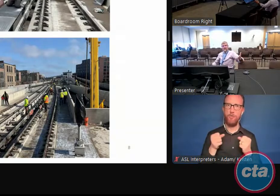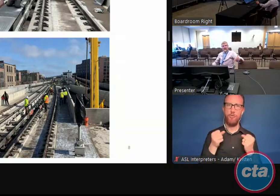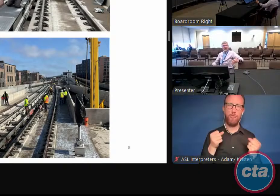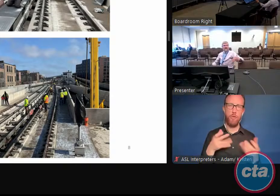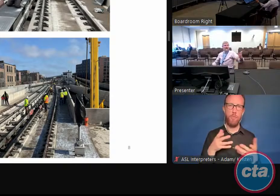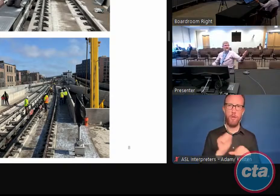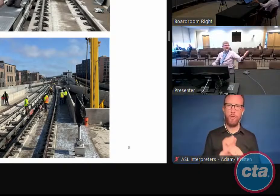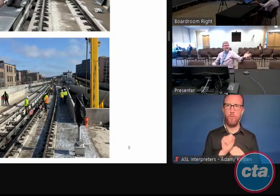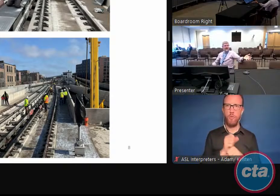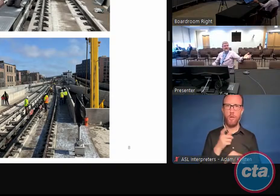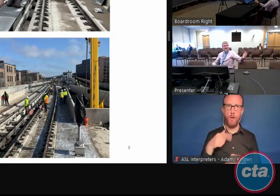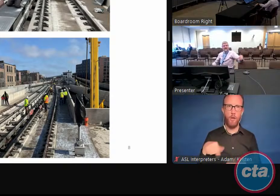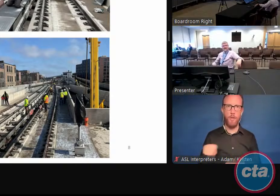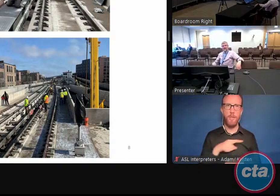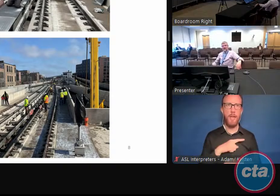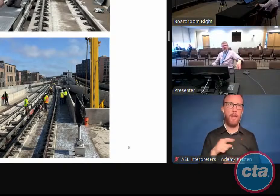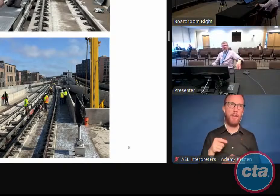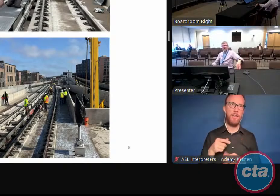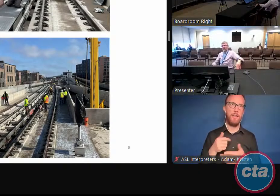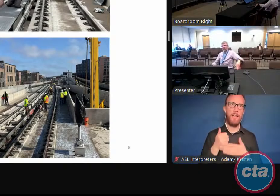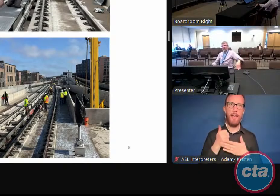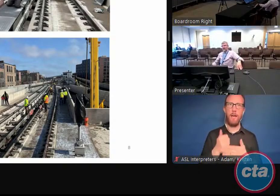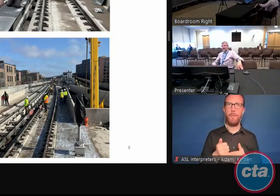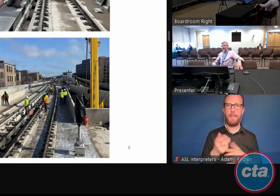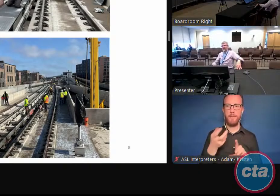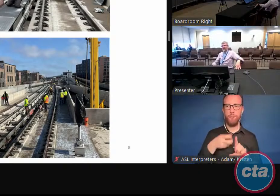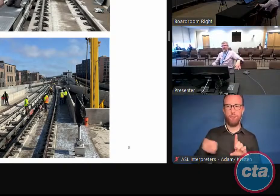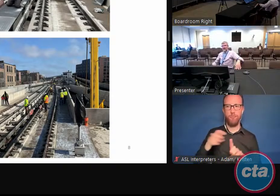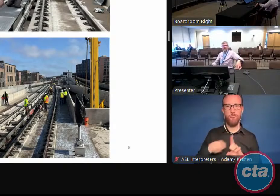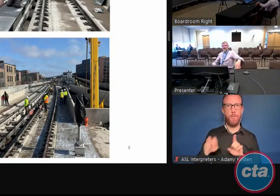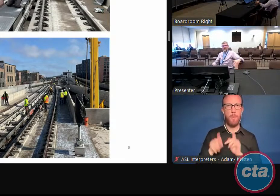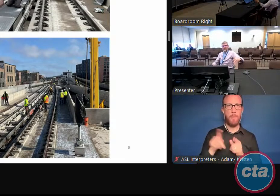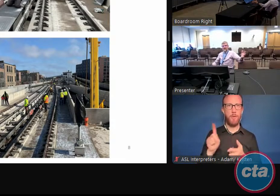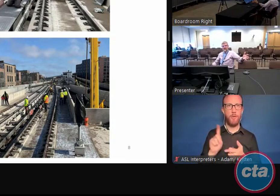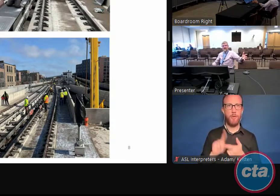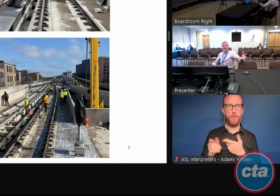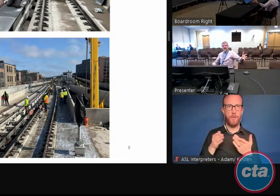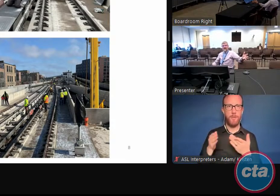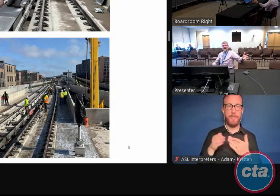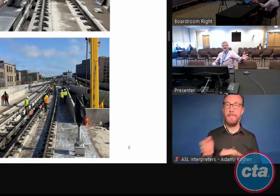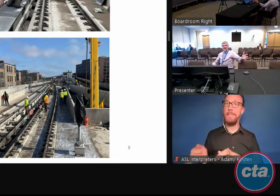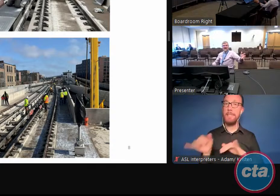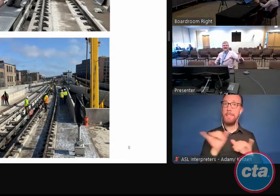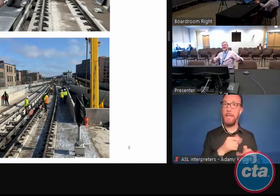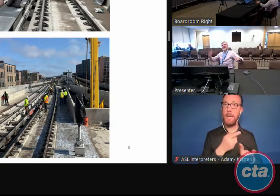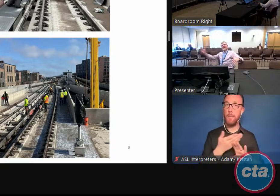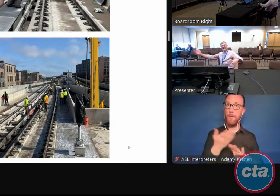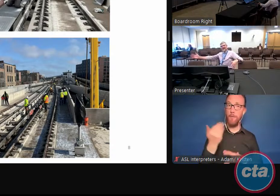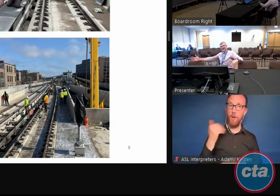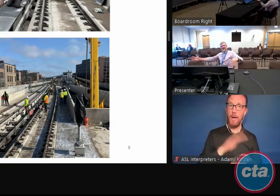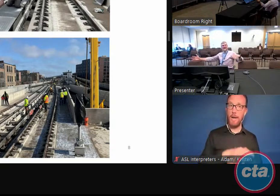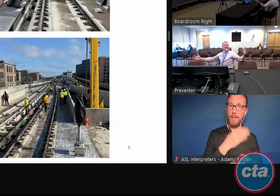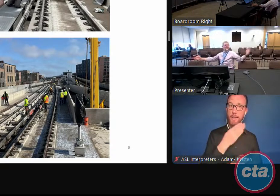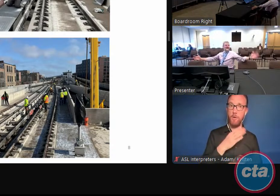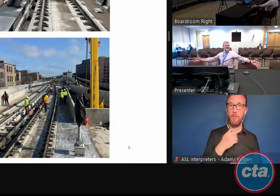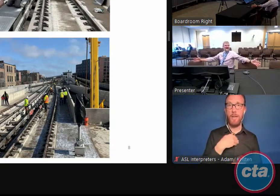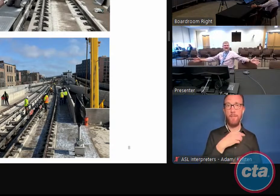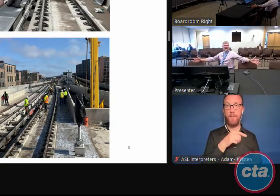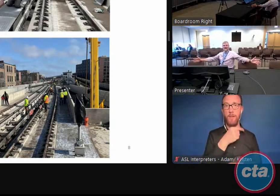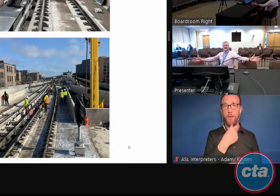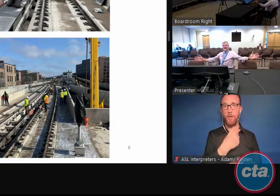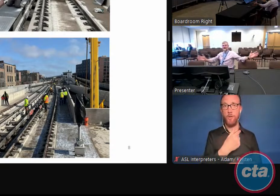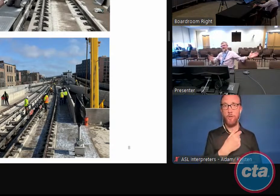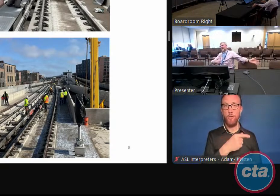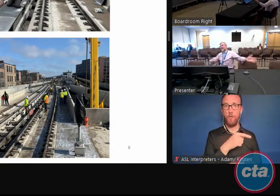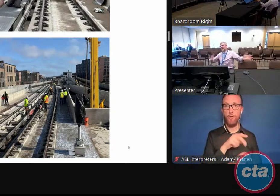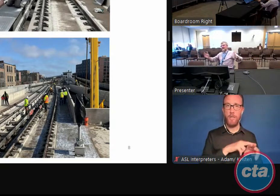help shuttle folks to that service. Similarly, when we did work on the Blue Line a couple summers ago, right? We have the Green Line North, we have the Pink Line South, right? And we